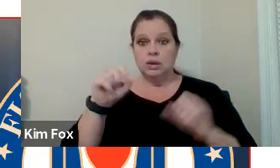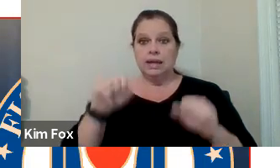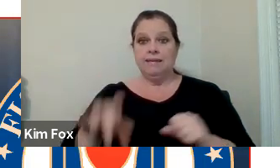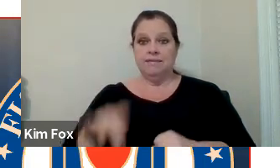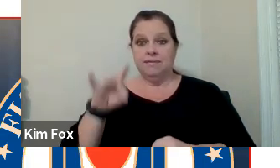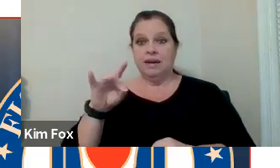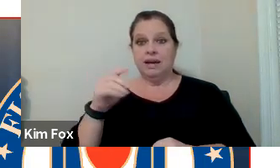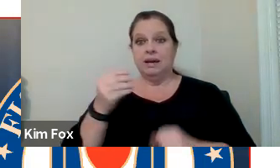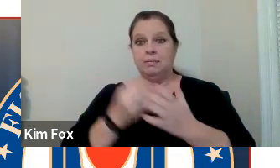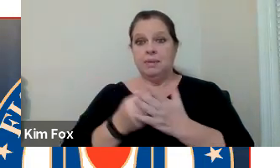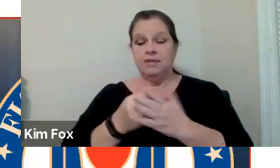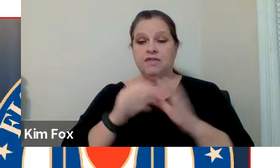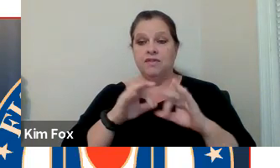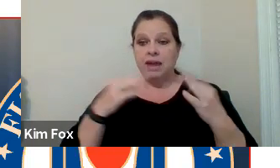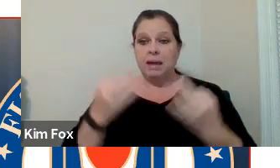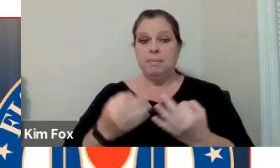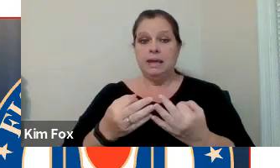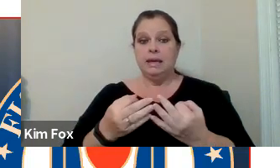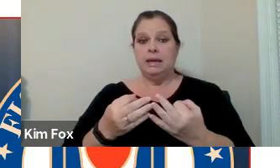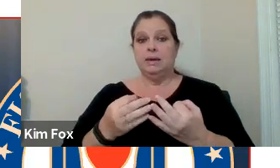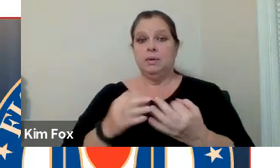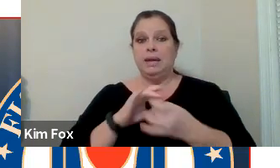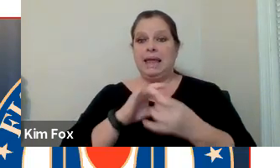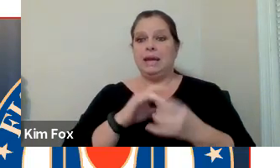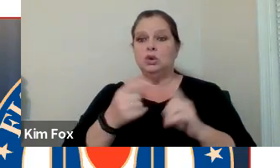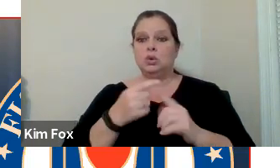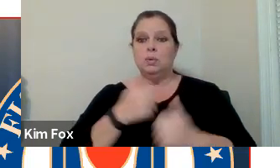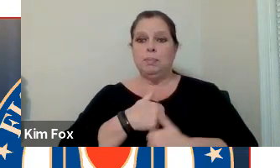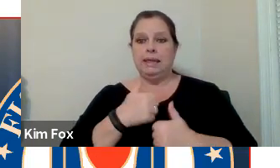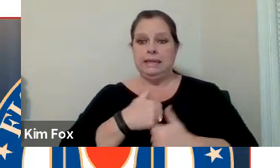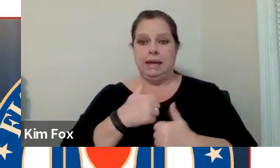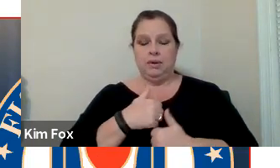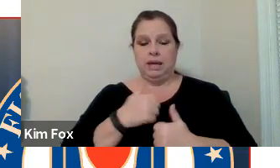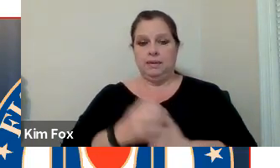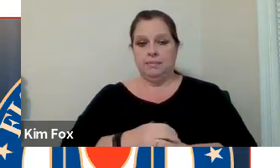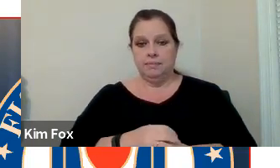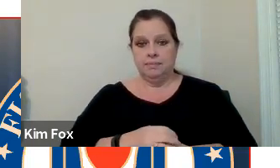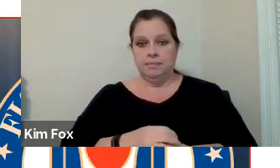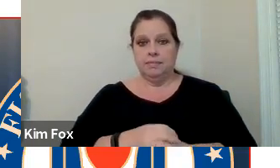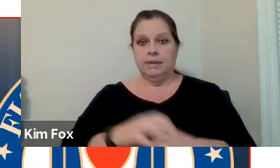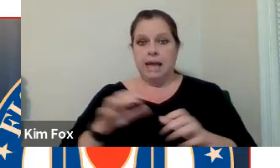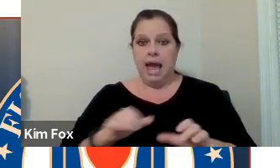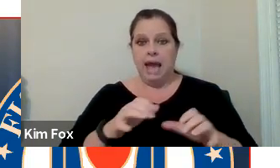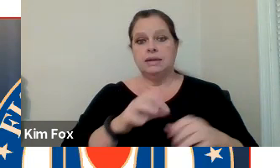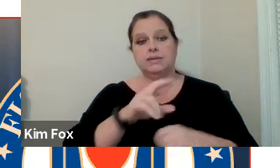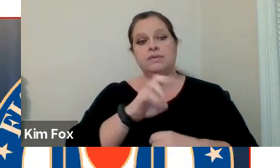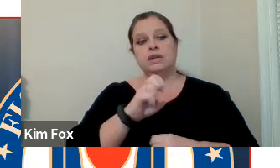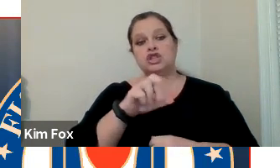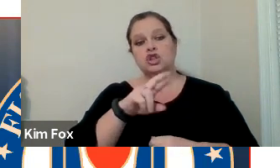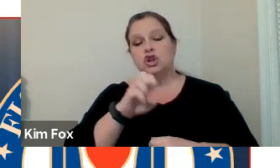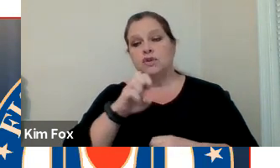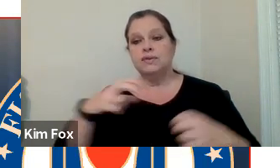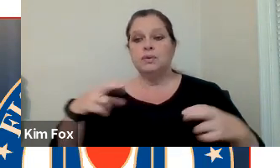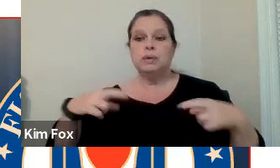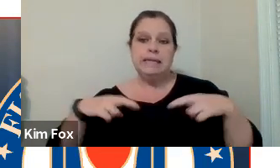scholarship for family that are related to the military affiliated. So active, reserve, retired, and veterans